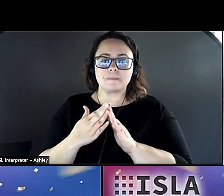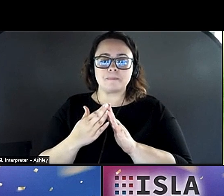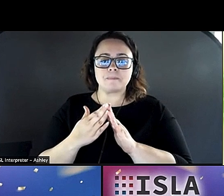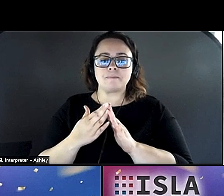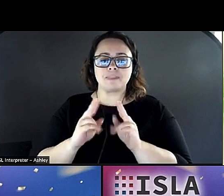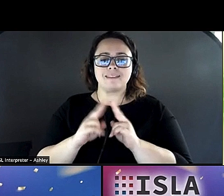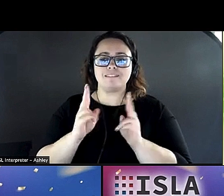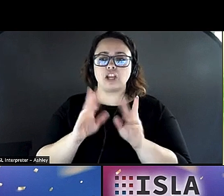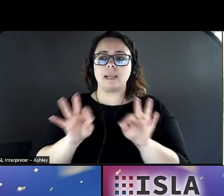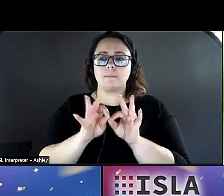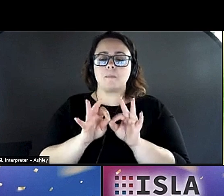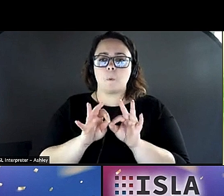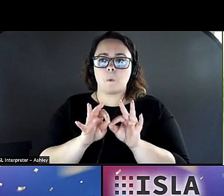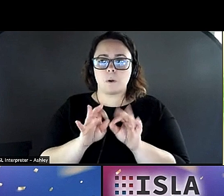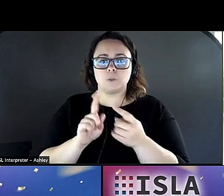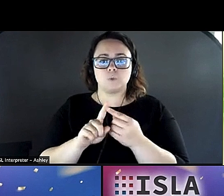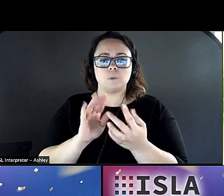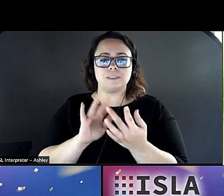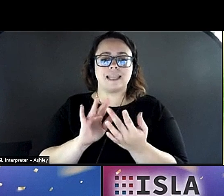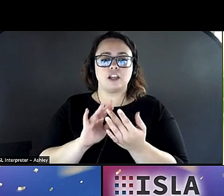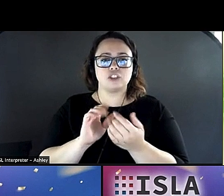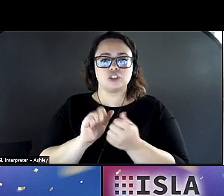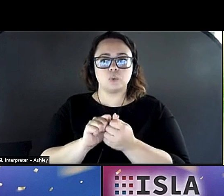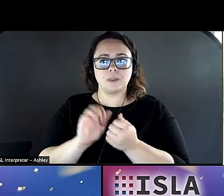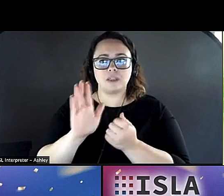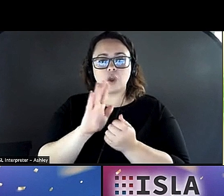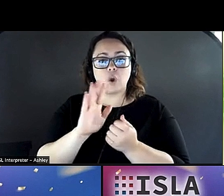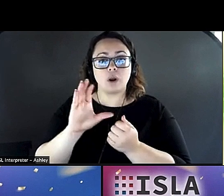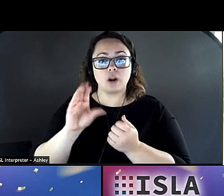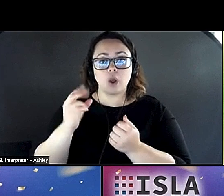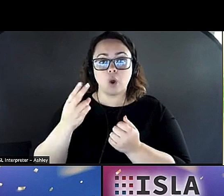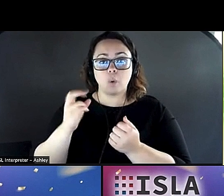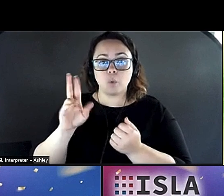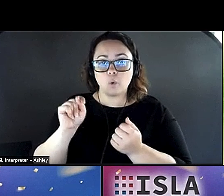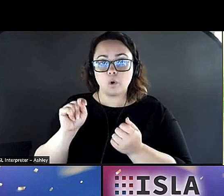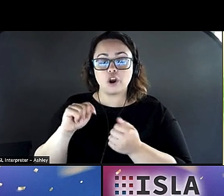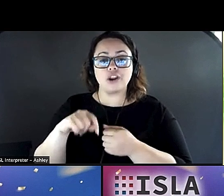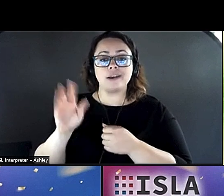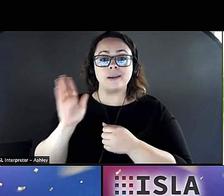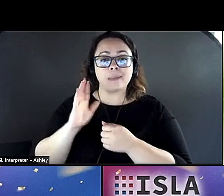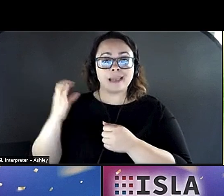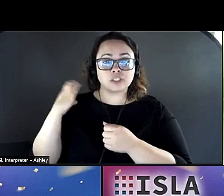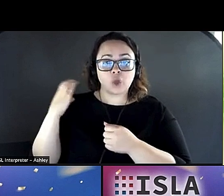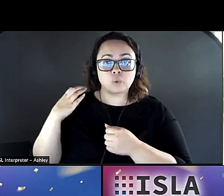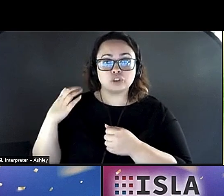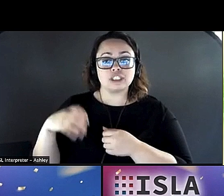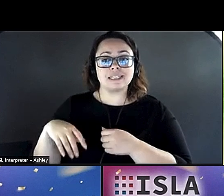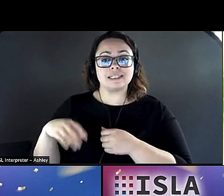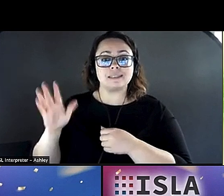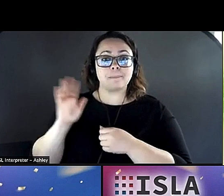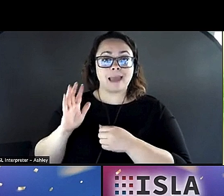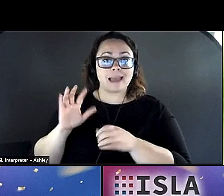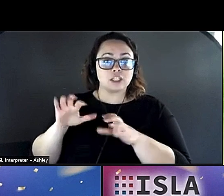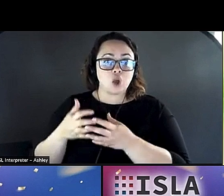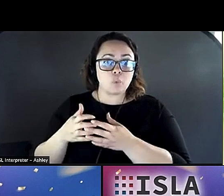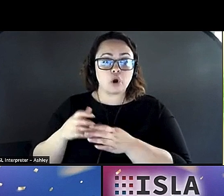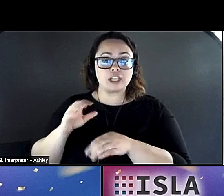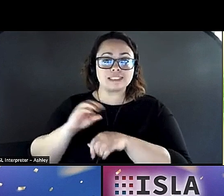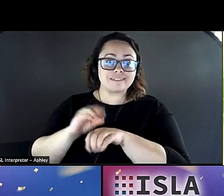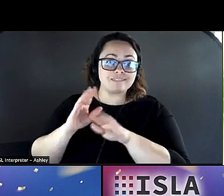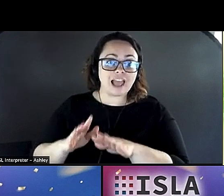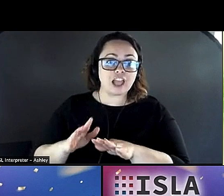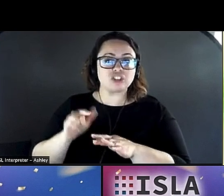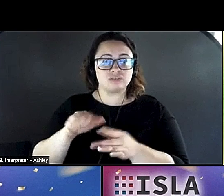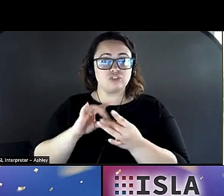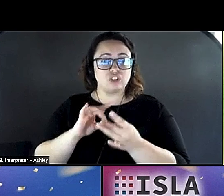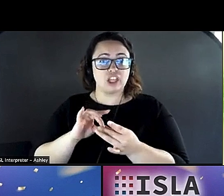important to stay in touch with your cohort, past cohorts, coaches, advisors. These relationships are likely some of the